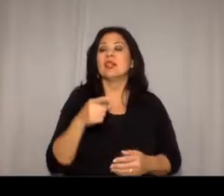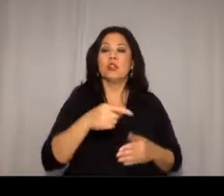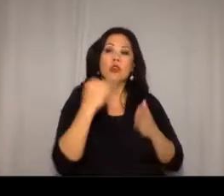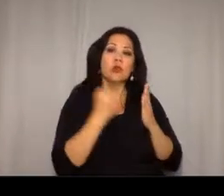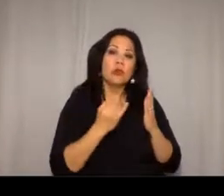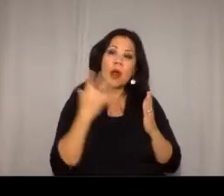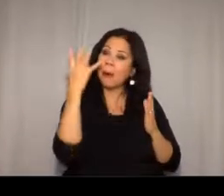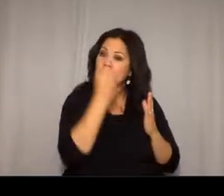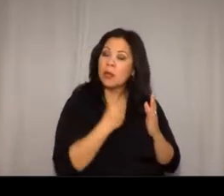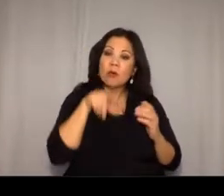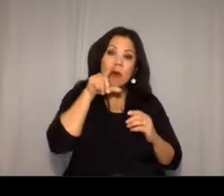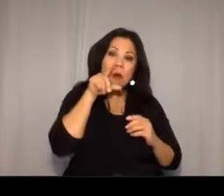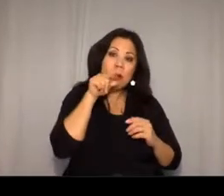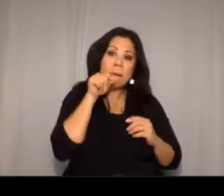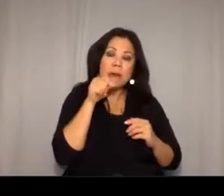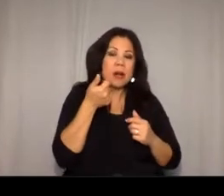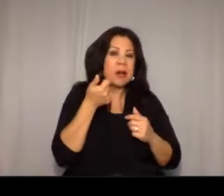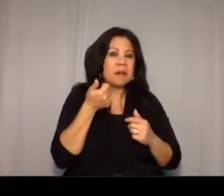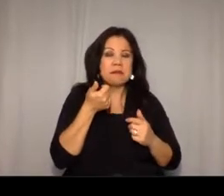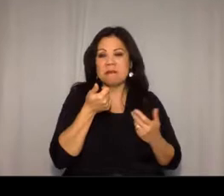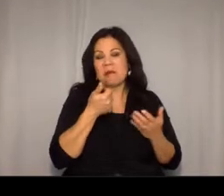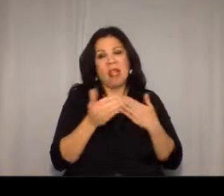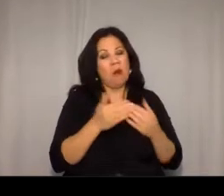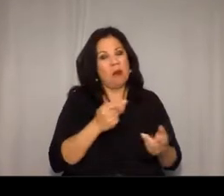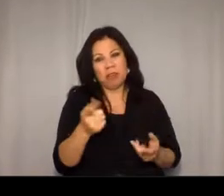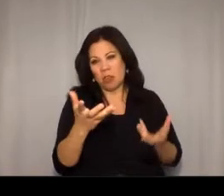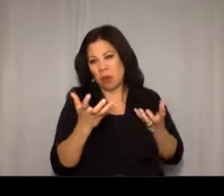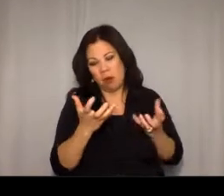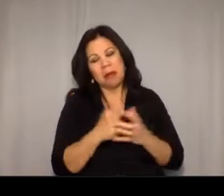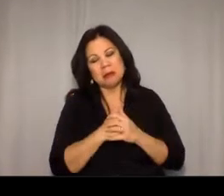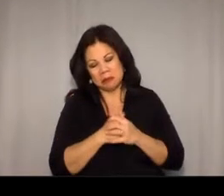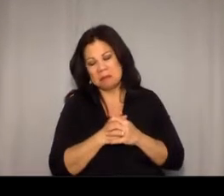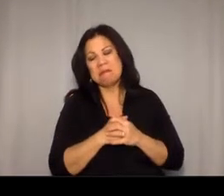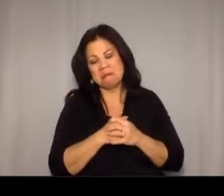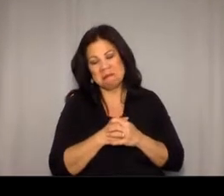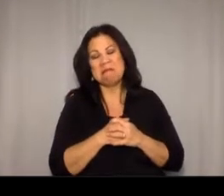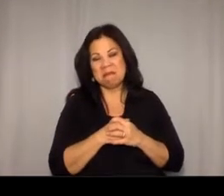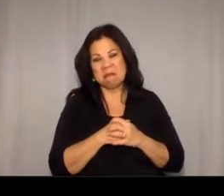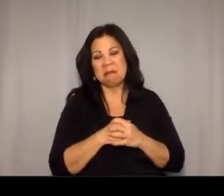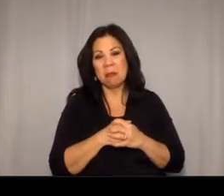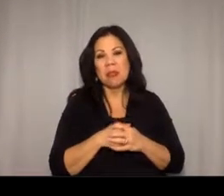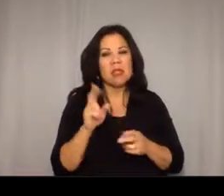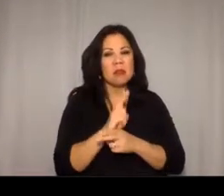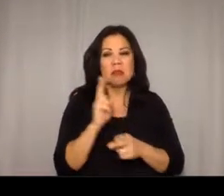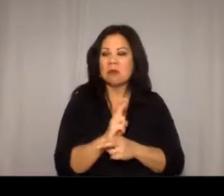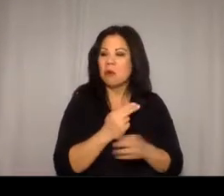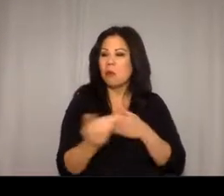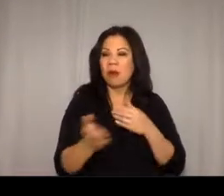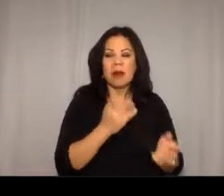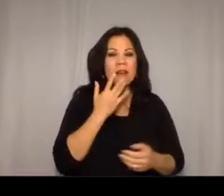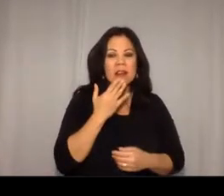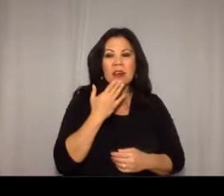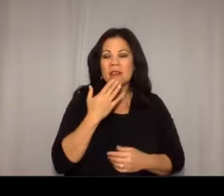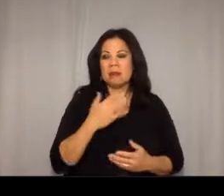bird any way you like is the direction for coloring. You can put a purple